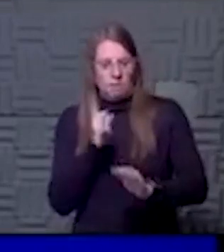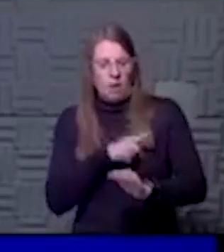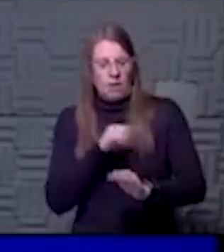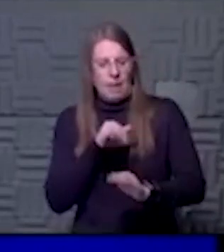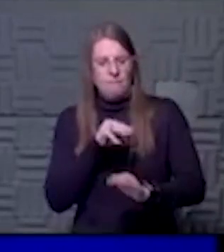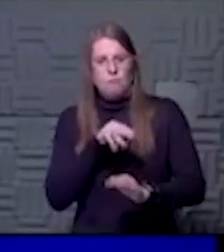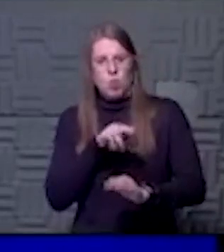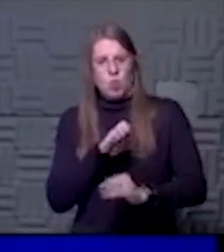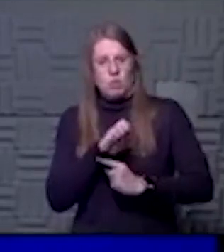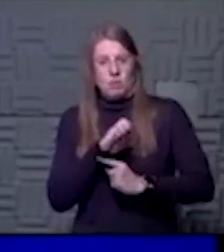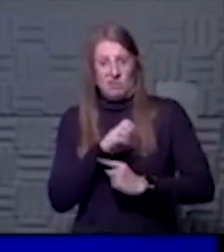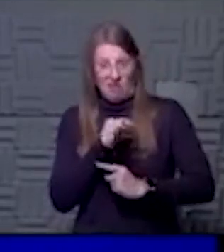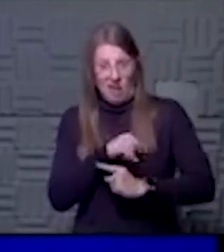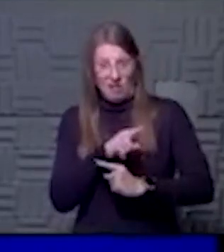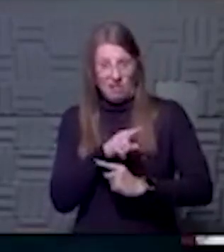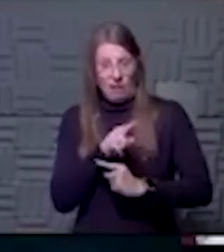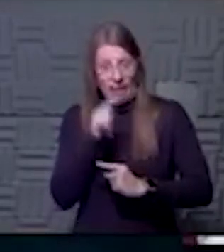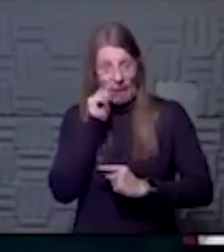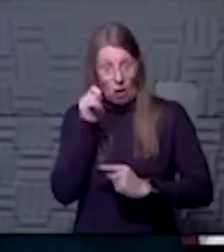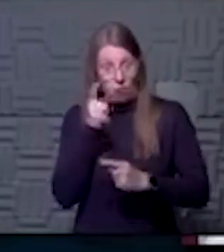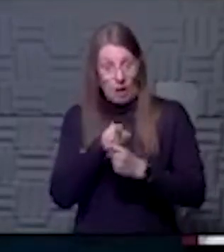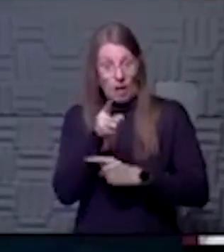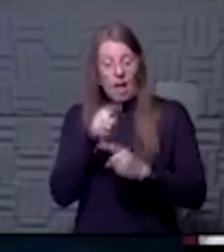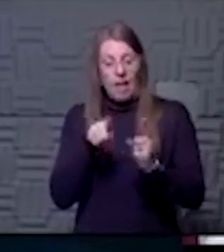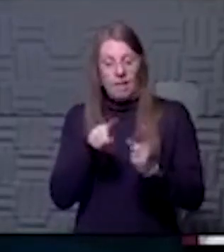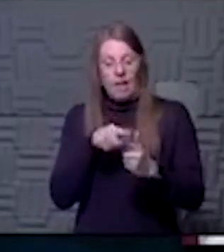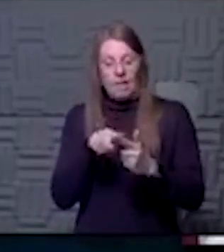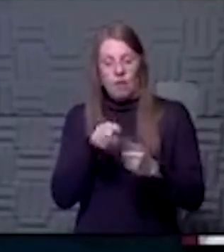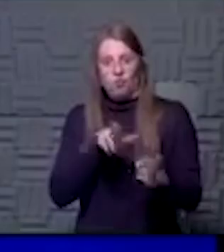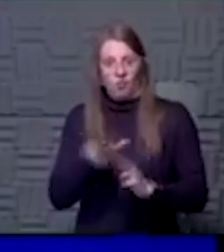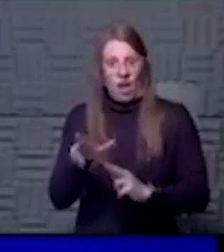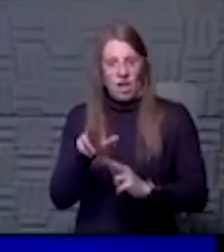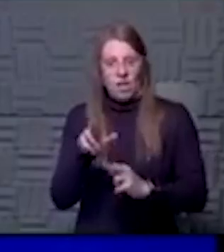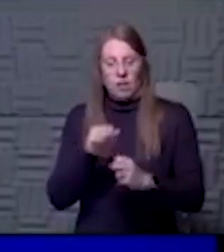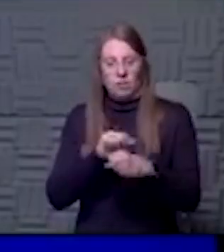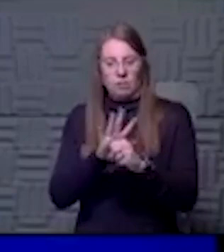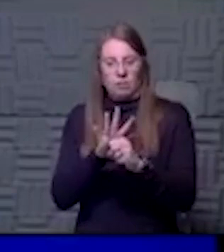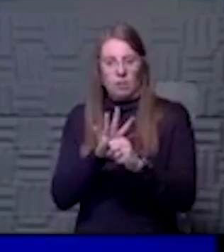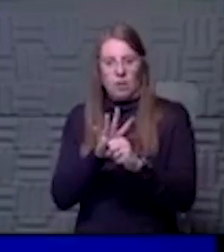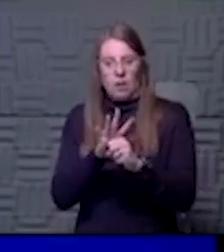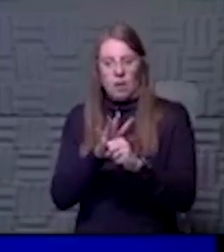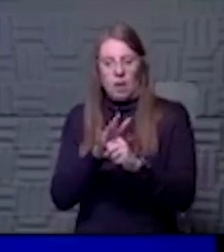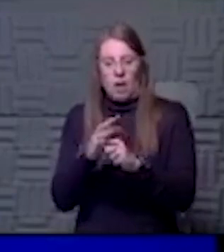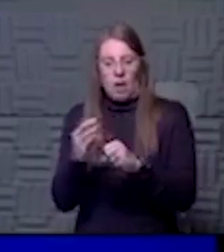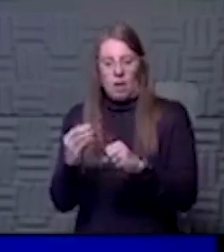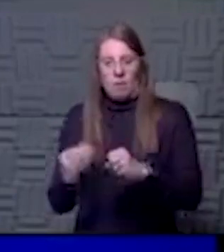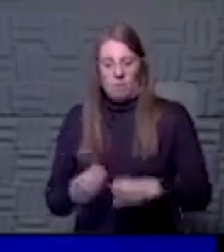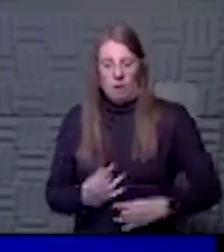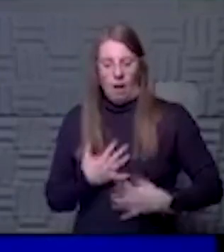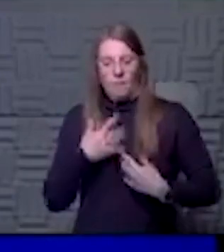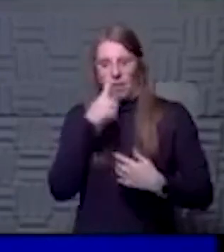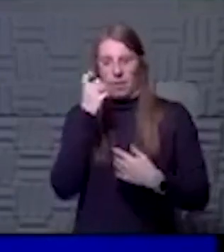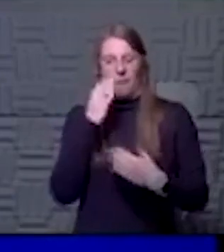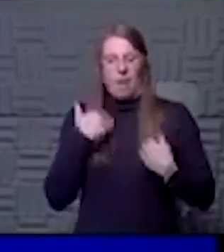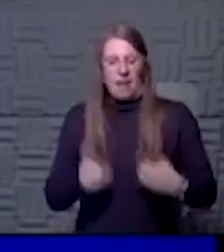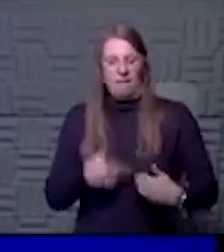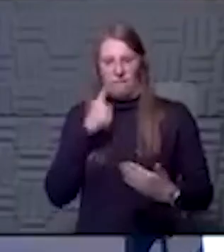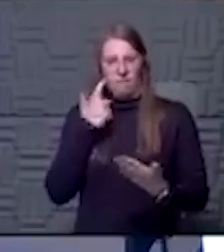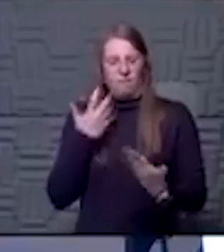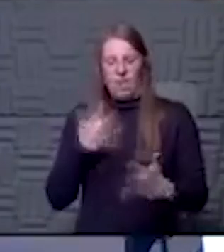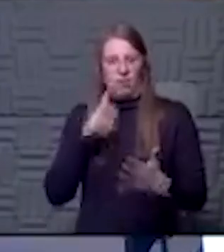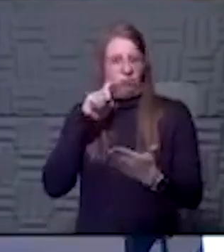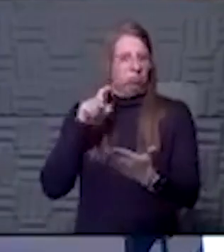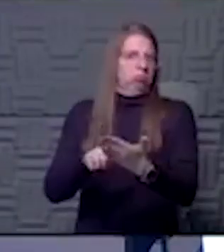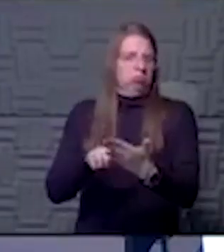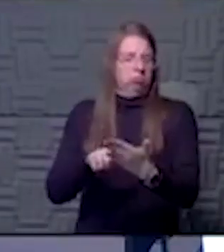that the theory? And then you're ready for SARS-CoV-2 when it comes out because your body's already seen it. Yeah, again,